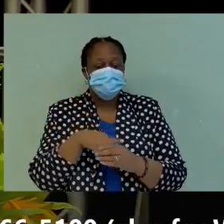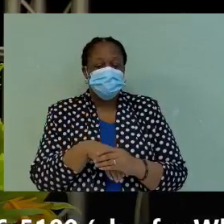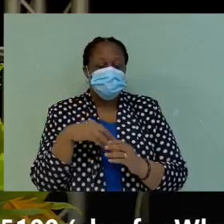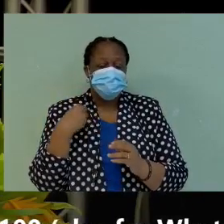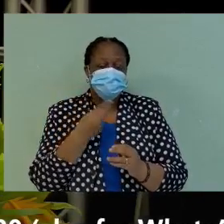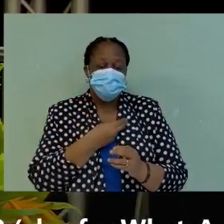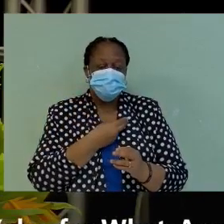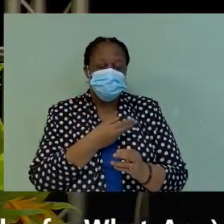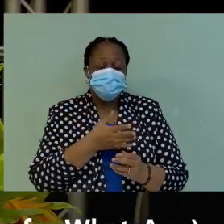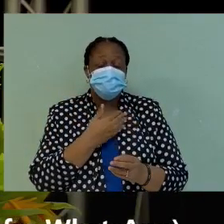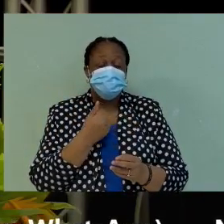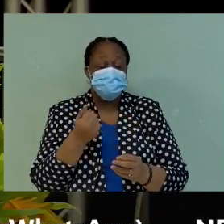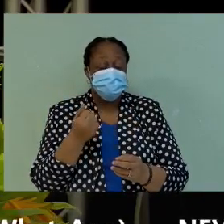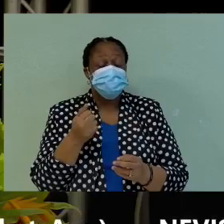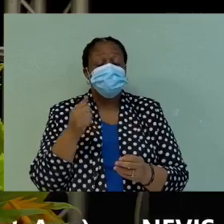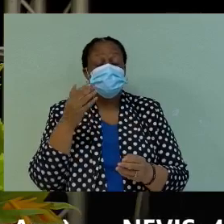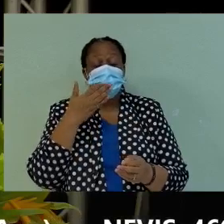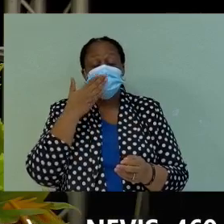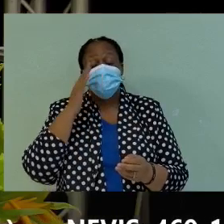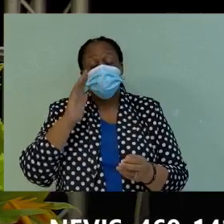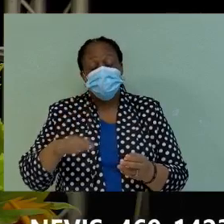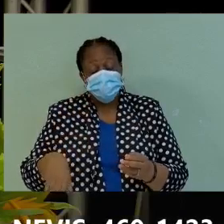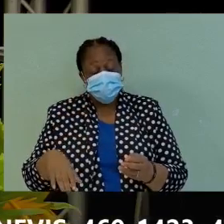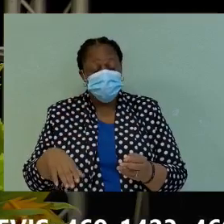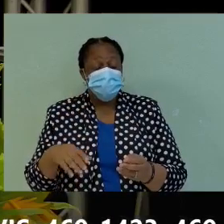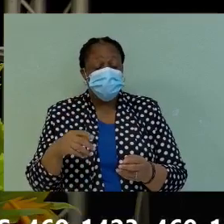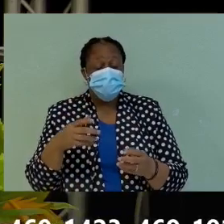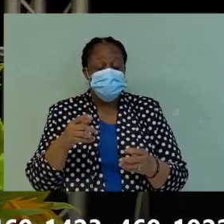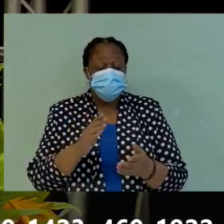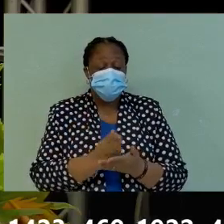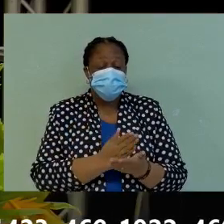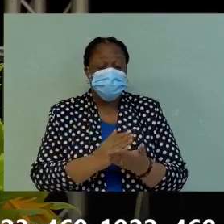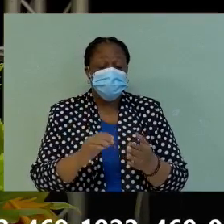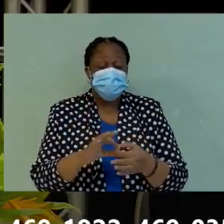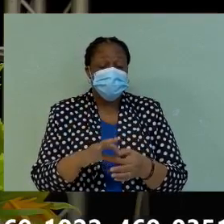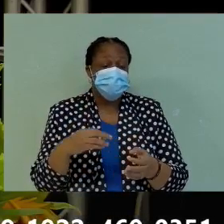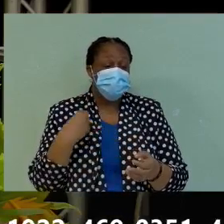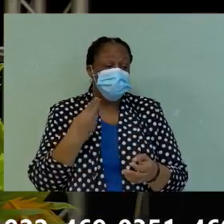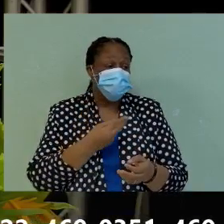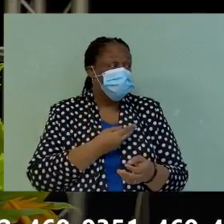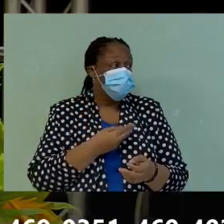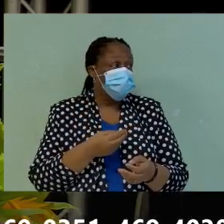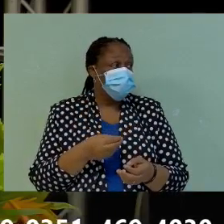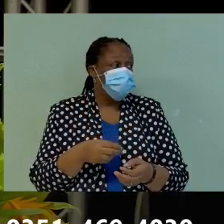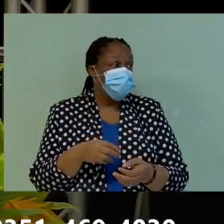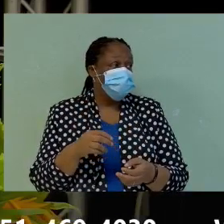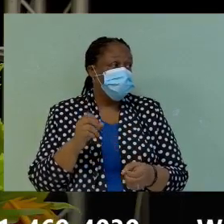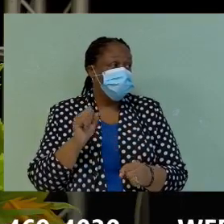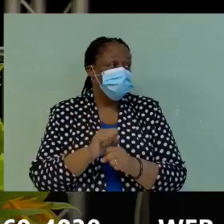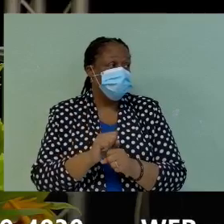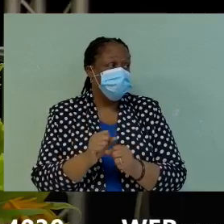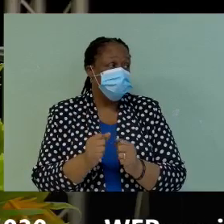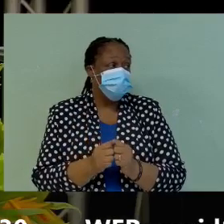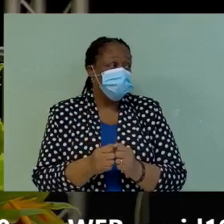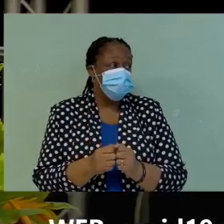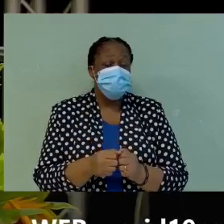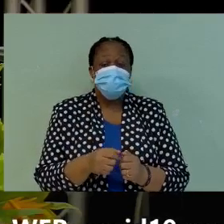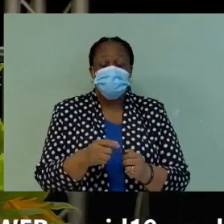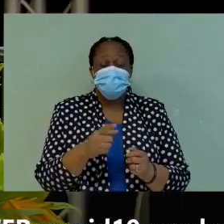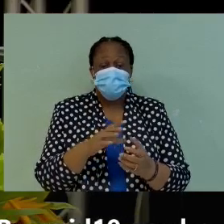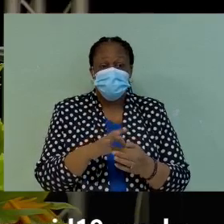of us that is in serious need of correction. A colleague of mine of 22 years was one of the early